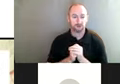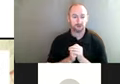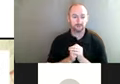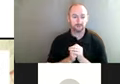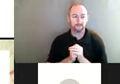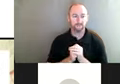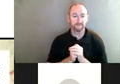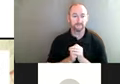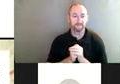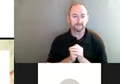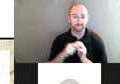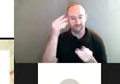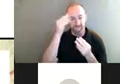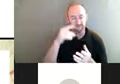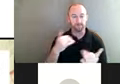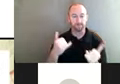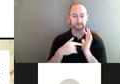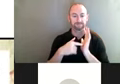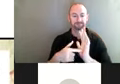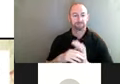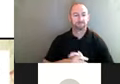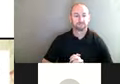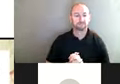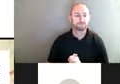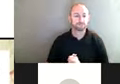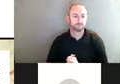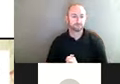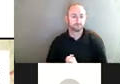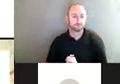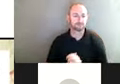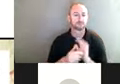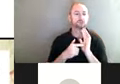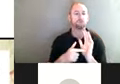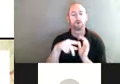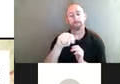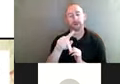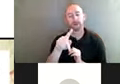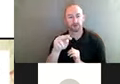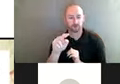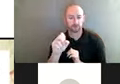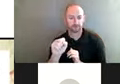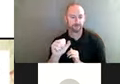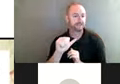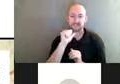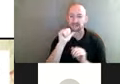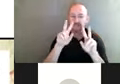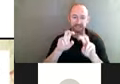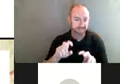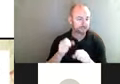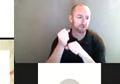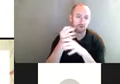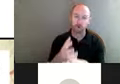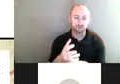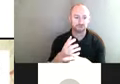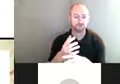that this, the information that I'm showing, it's just to show patterns. It's not assessing causation